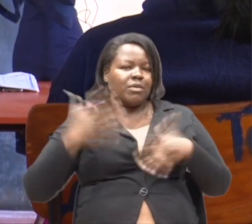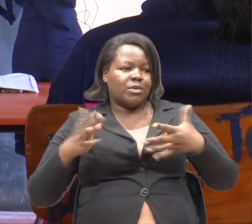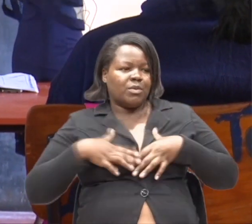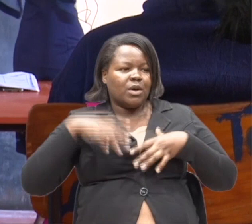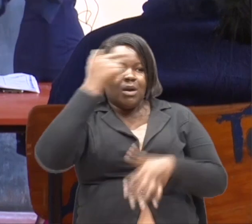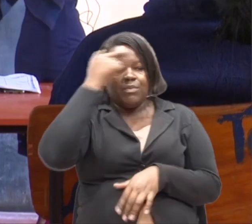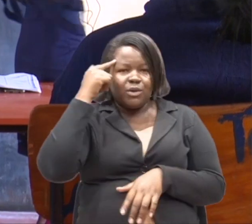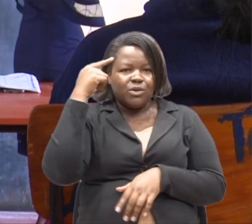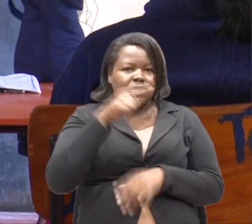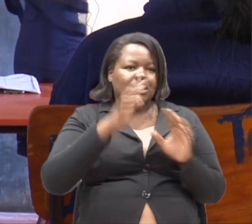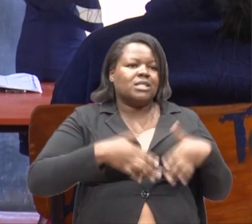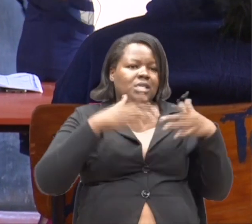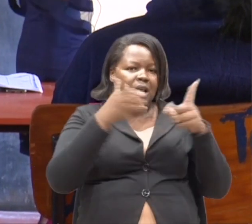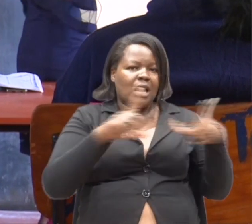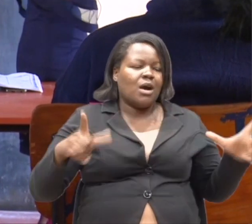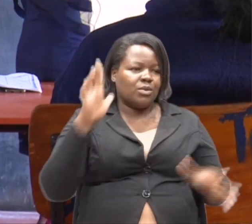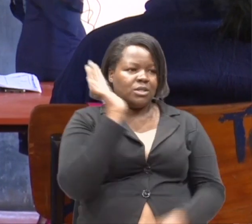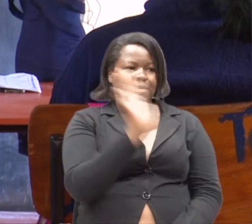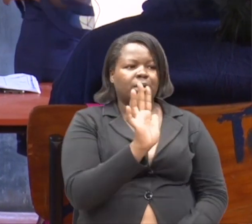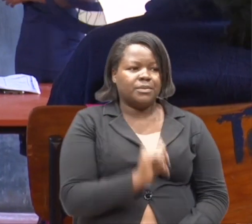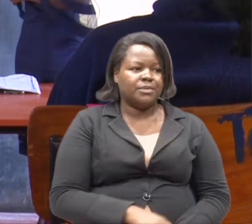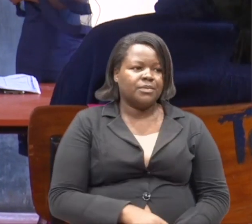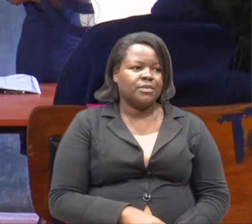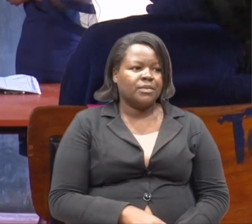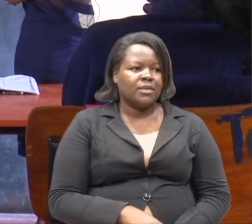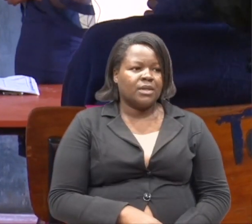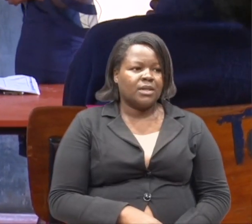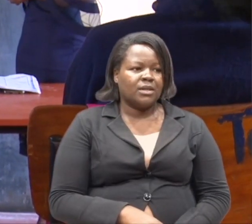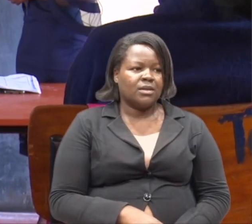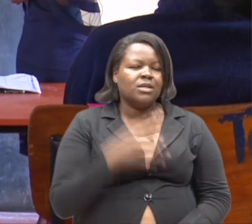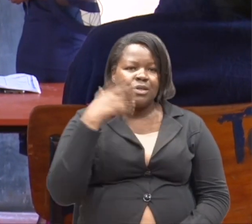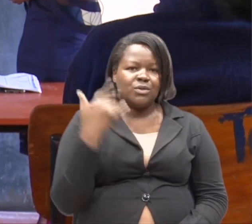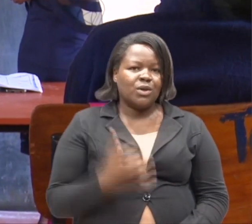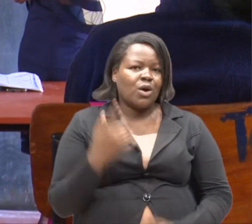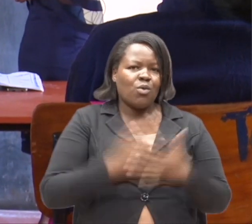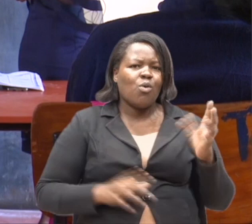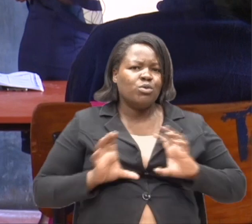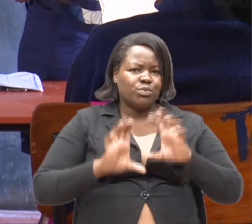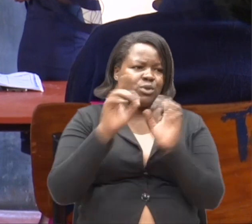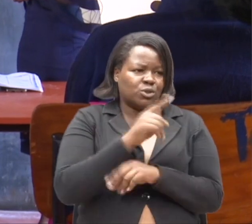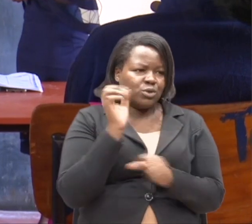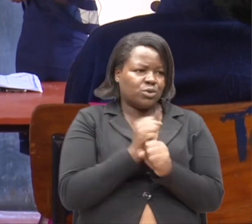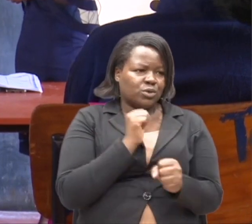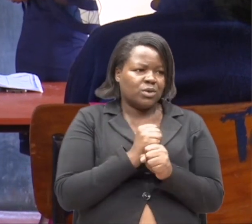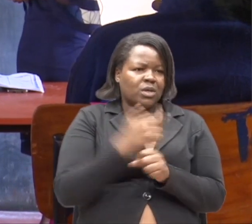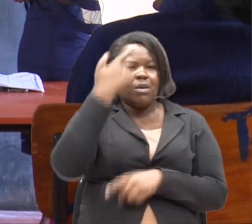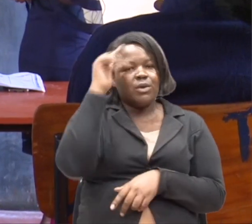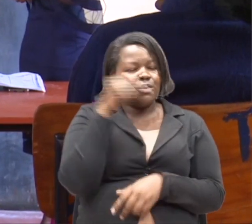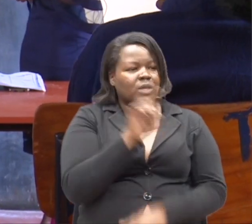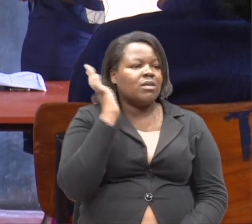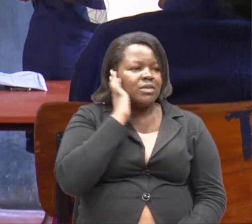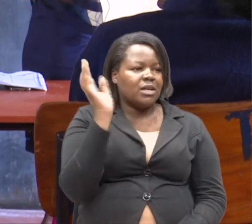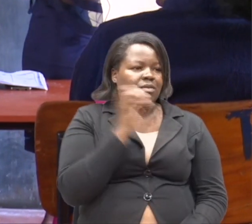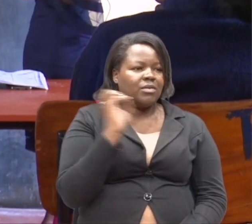people because it's their language. It's their language. Yeah. And what's... What pushed you to do this? You see, you're not